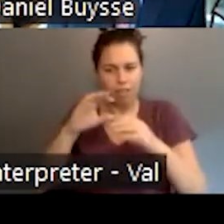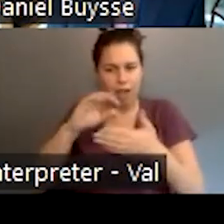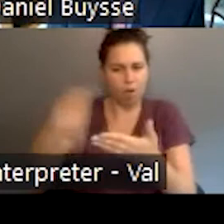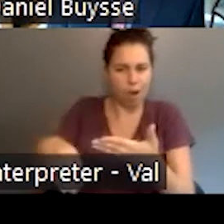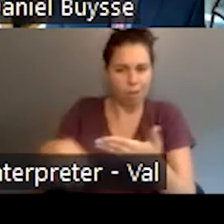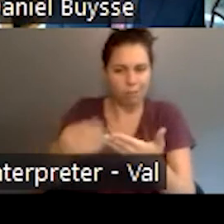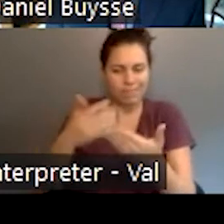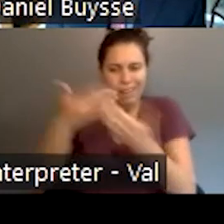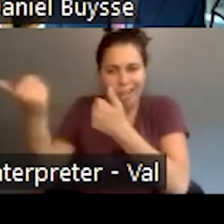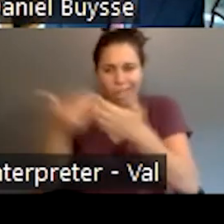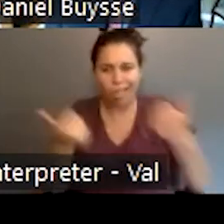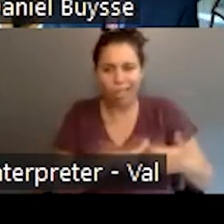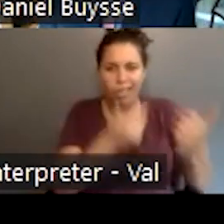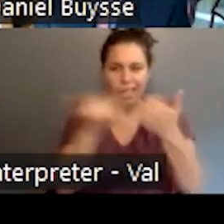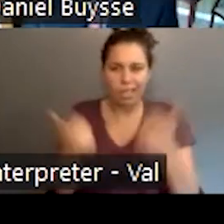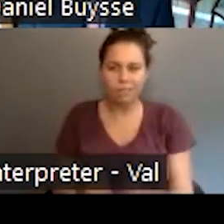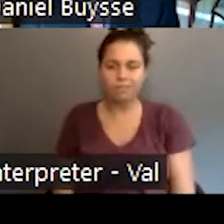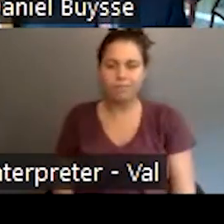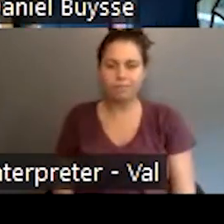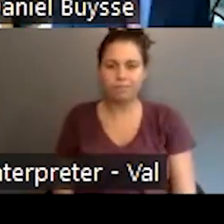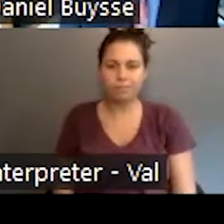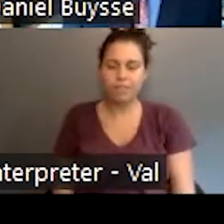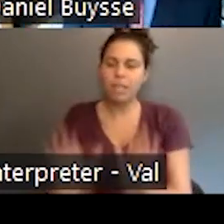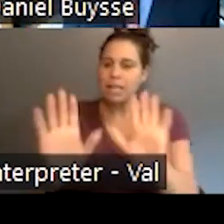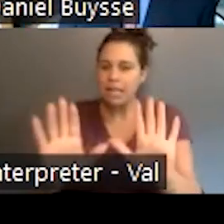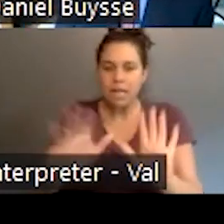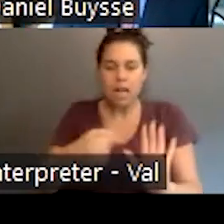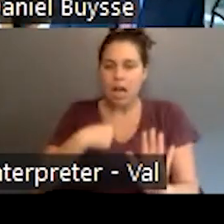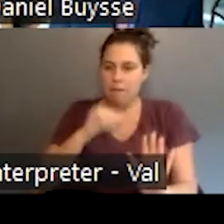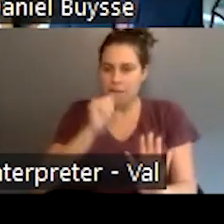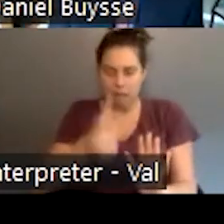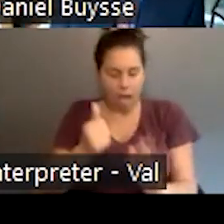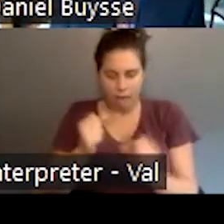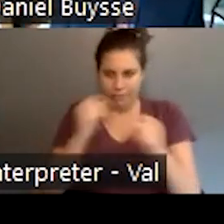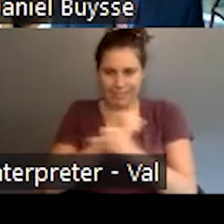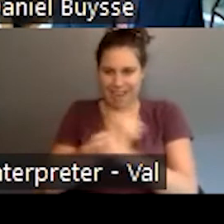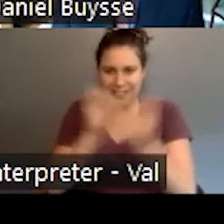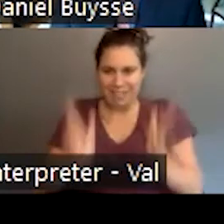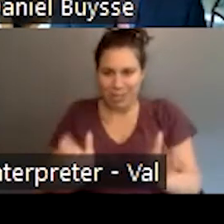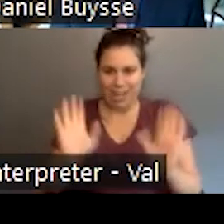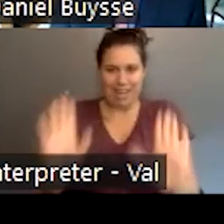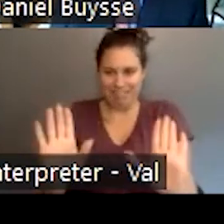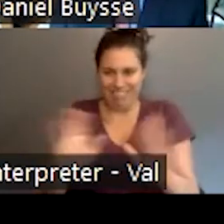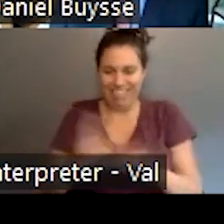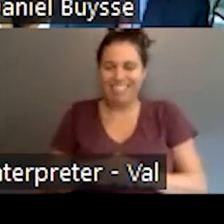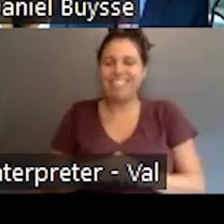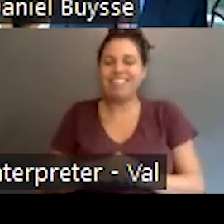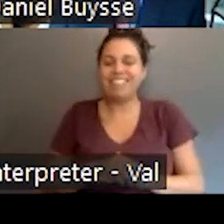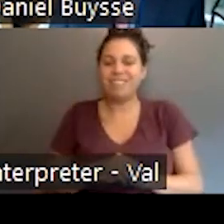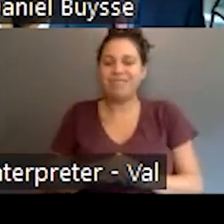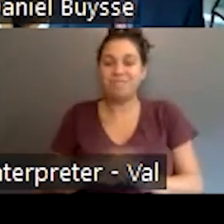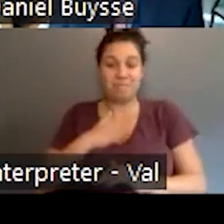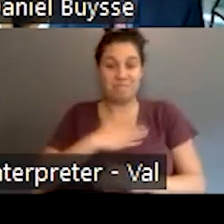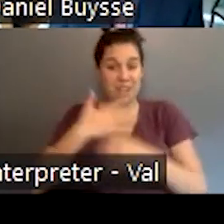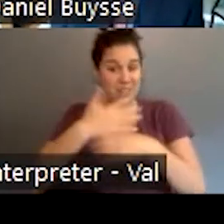All right, so again, I am not by any stretch of the imagination a statistician. So my summary of